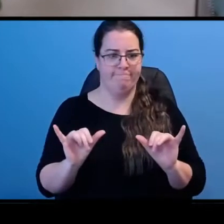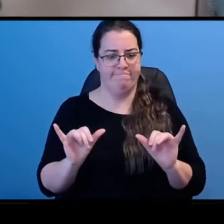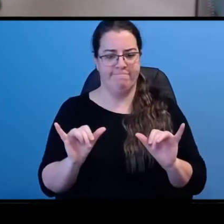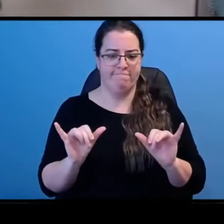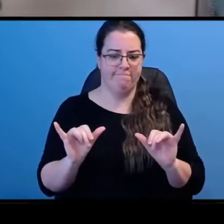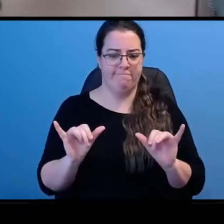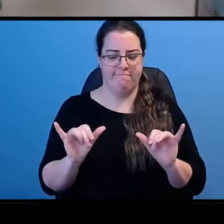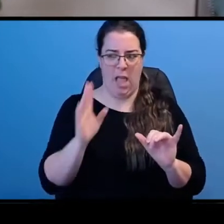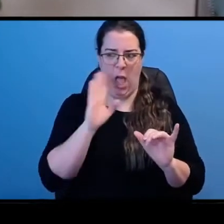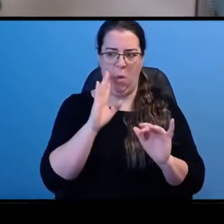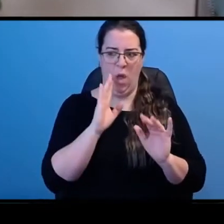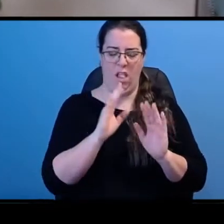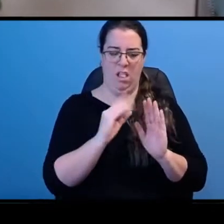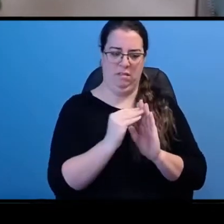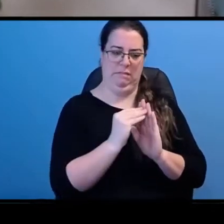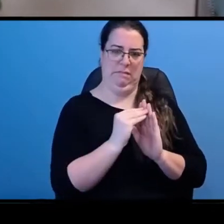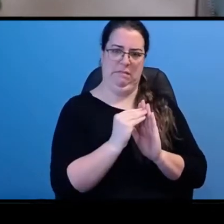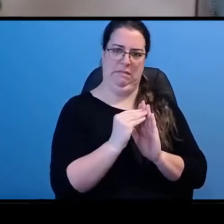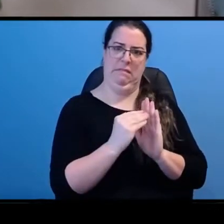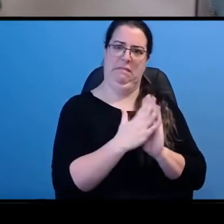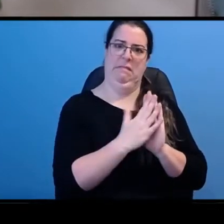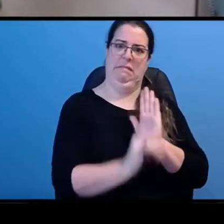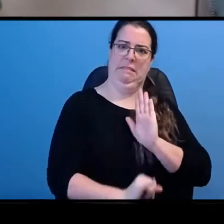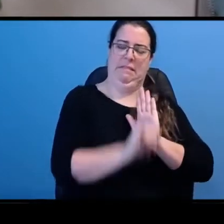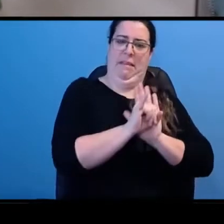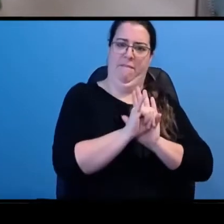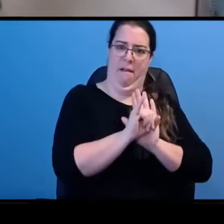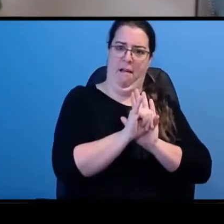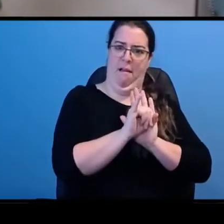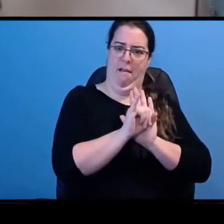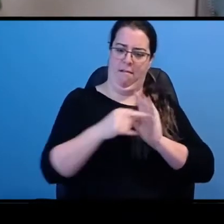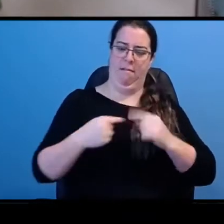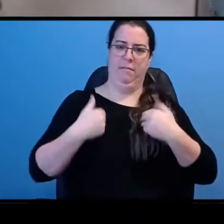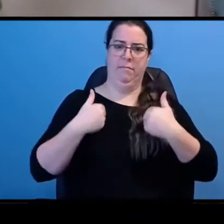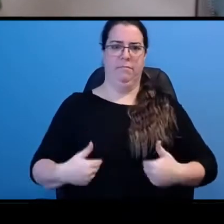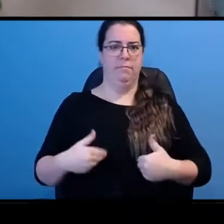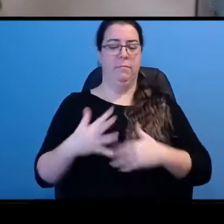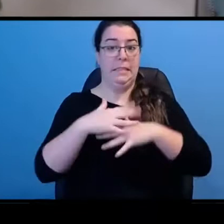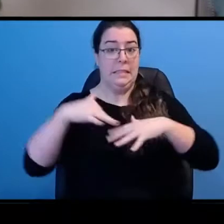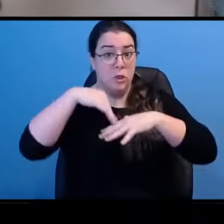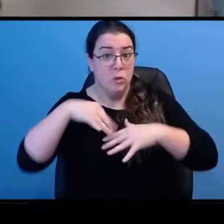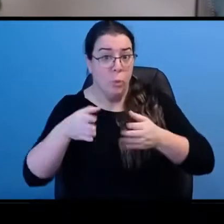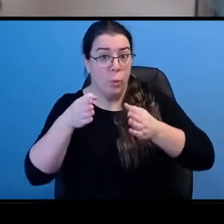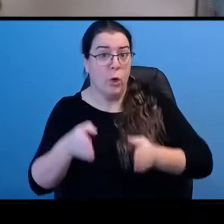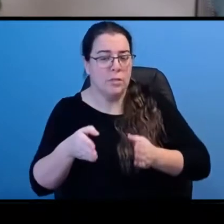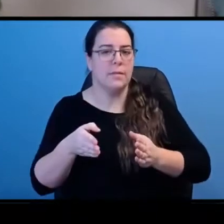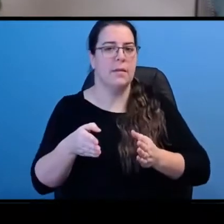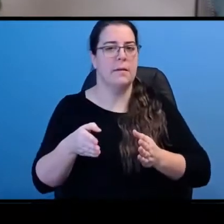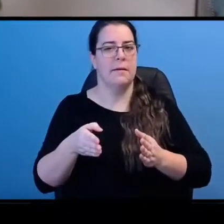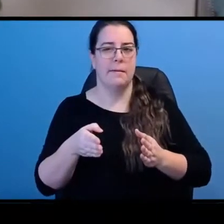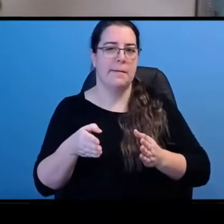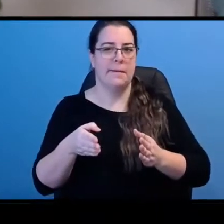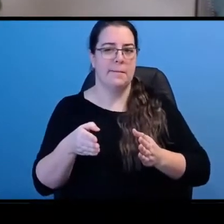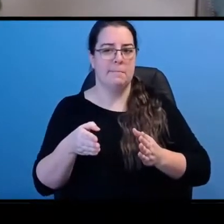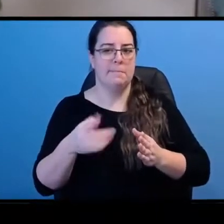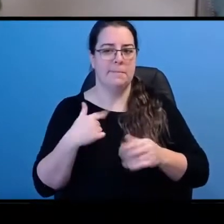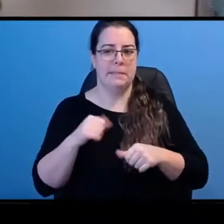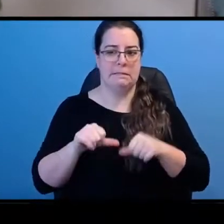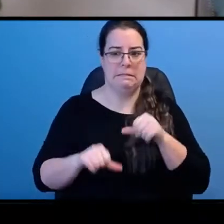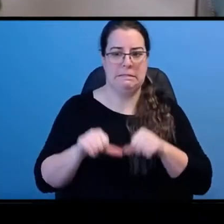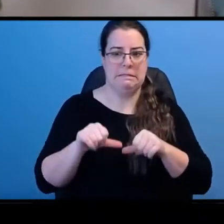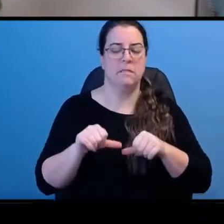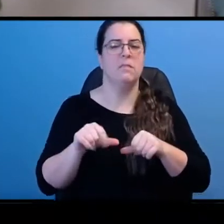identify, it can make you slightly more likely to receive the grant. So just keep that in